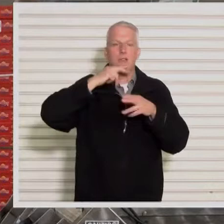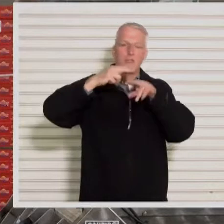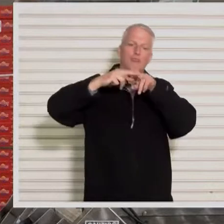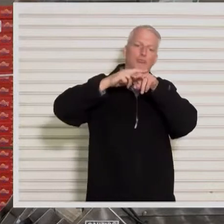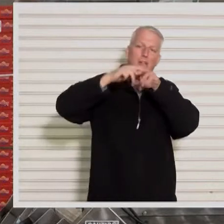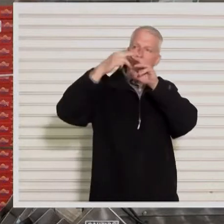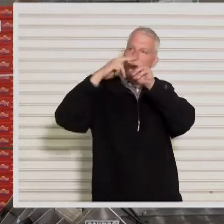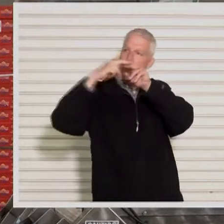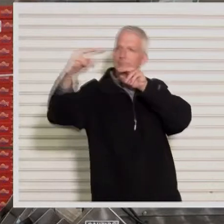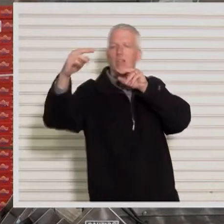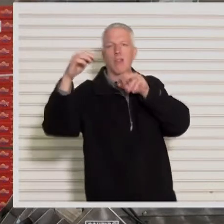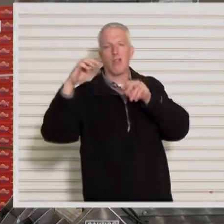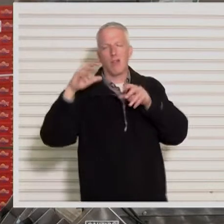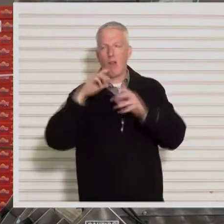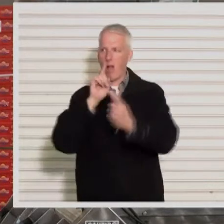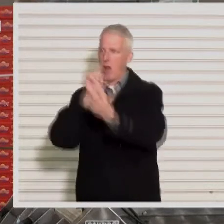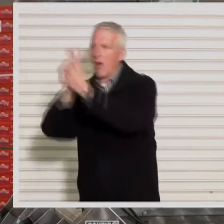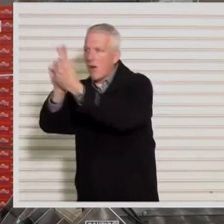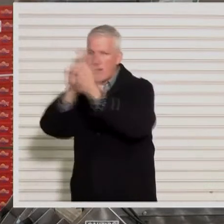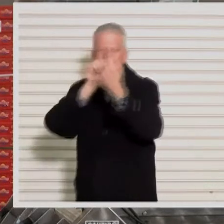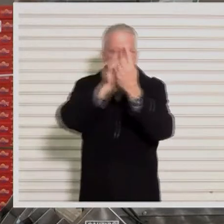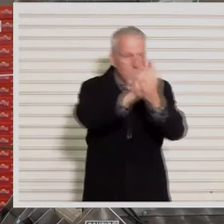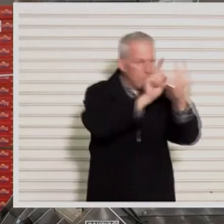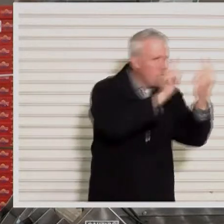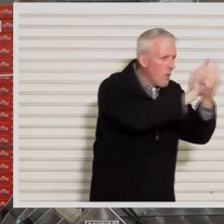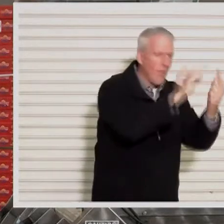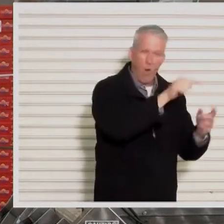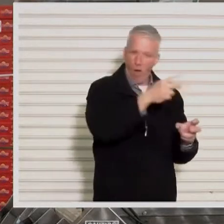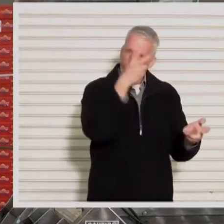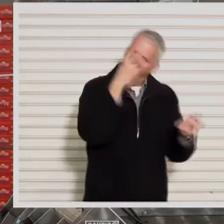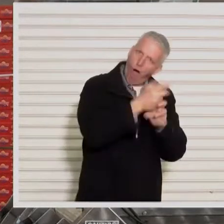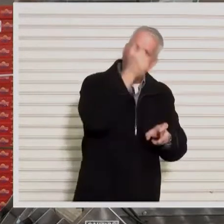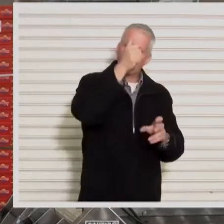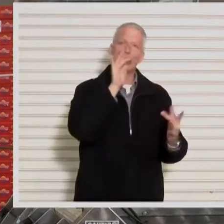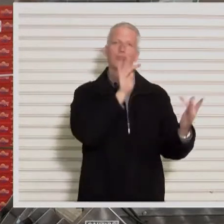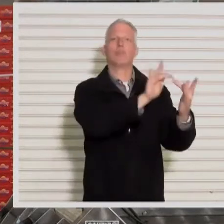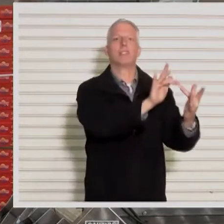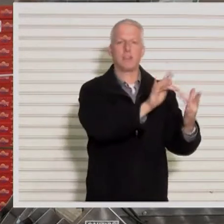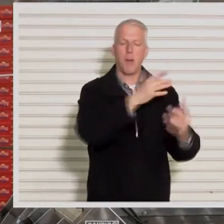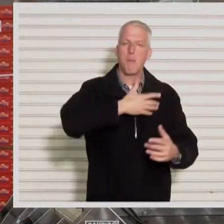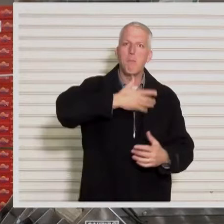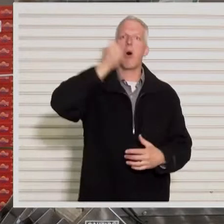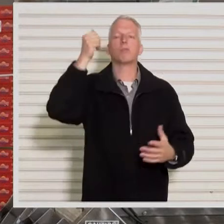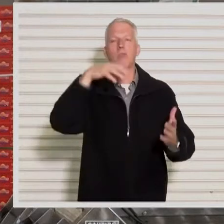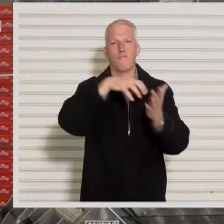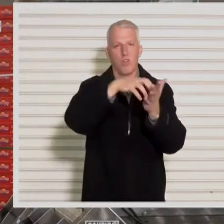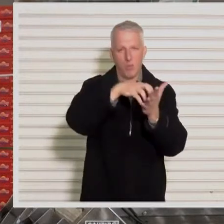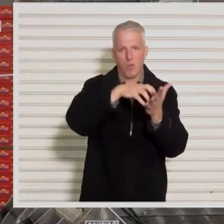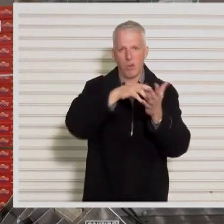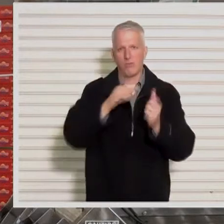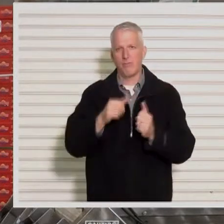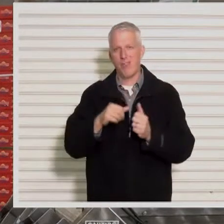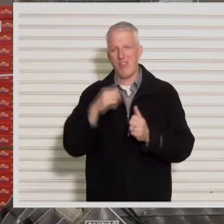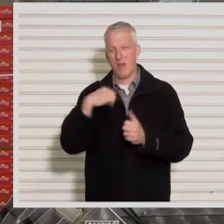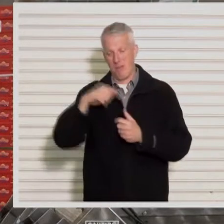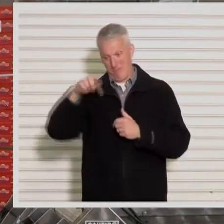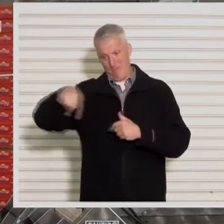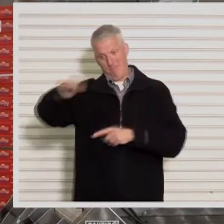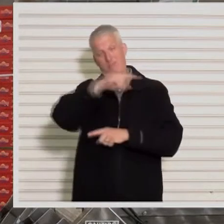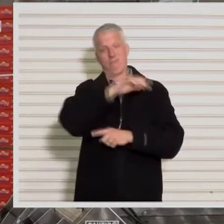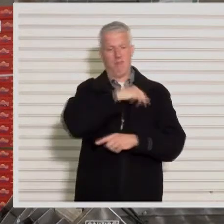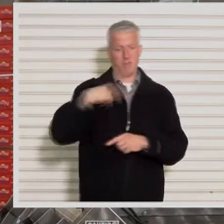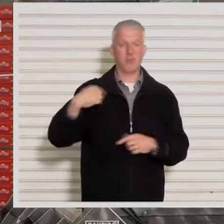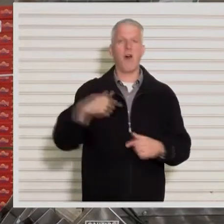Indio, to go to the hardest to reach, most vulnerable members of